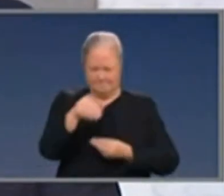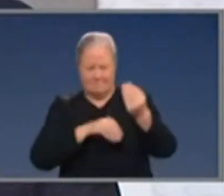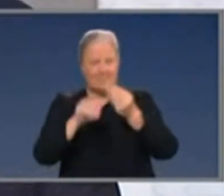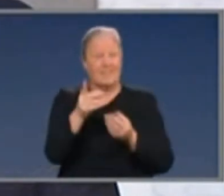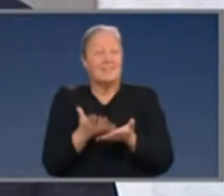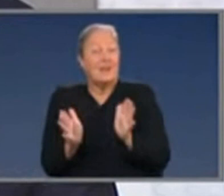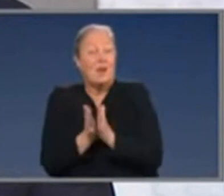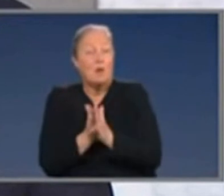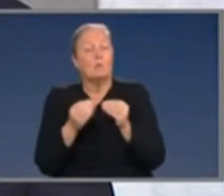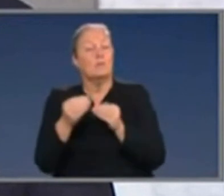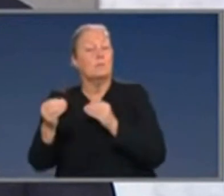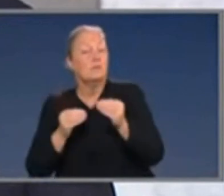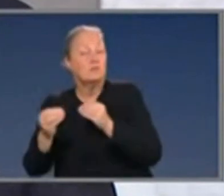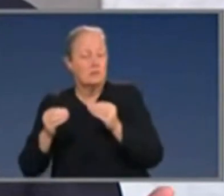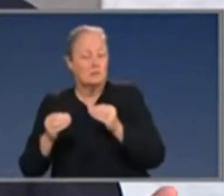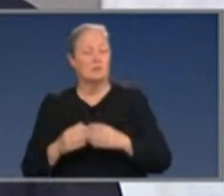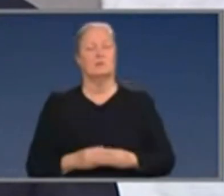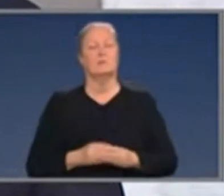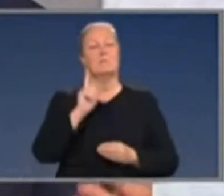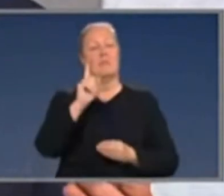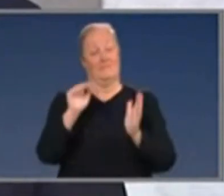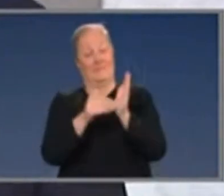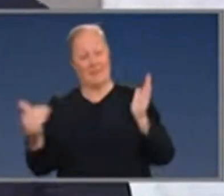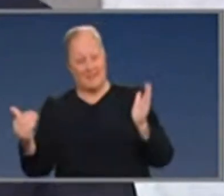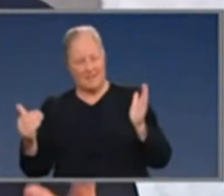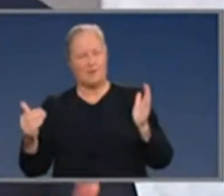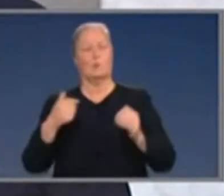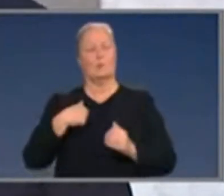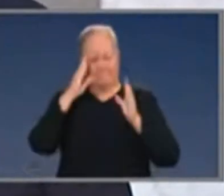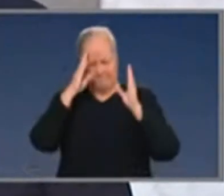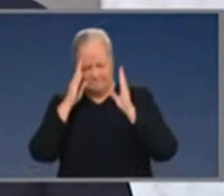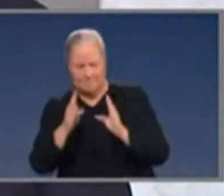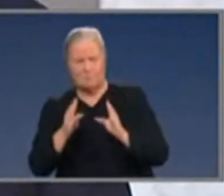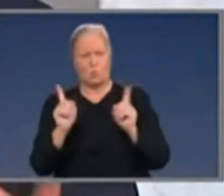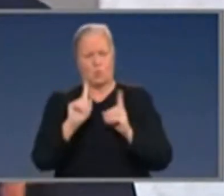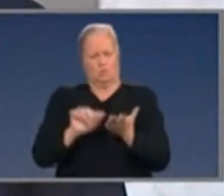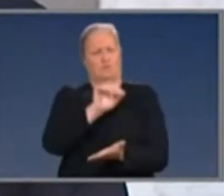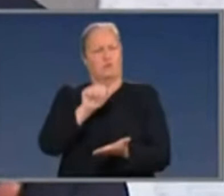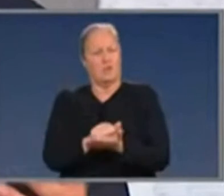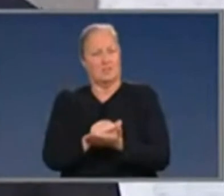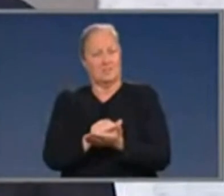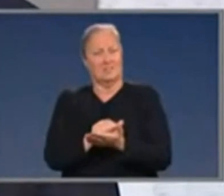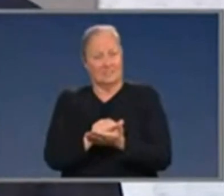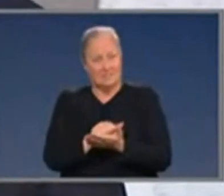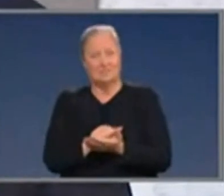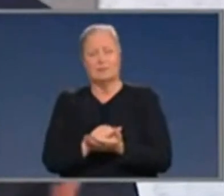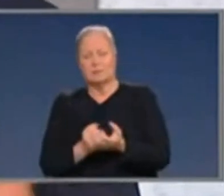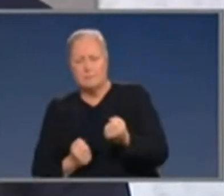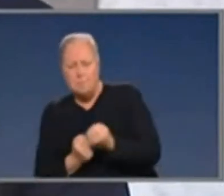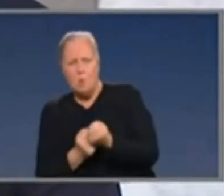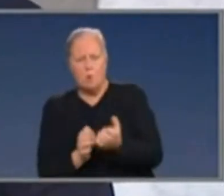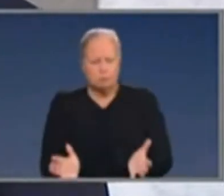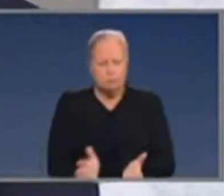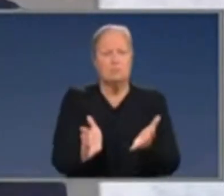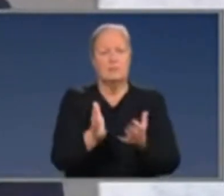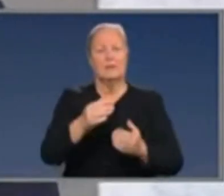there will be more. But for now, we are focused on delivering the supports which are keeping people in jobs